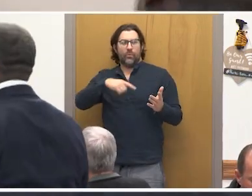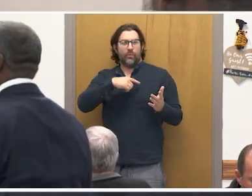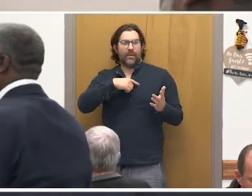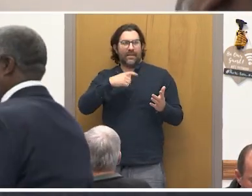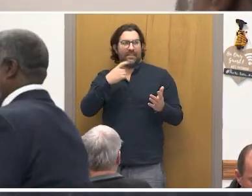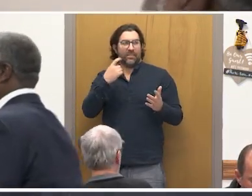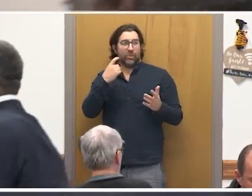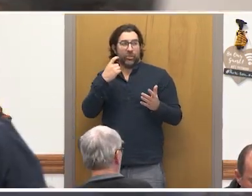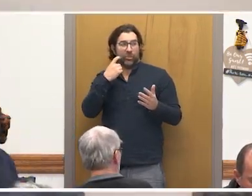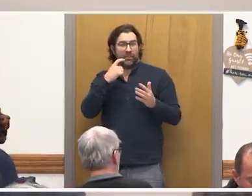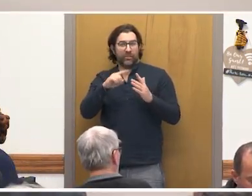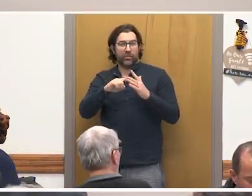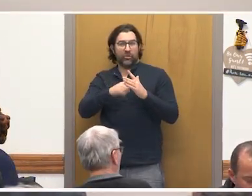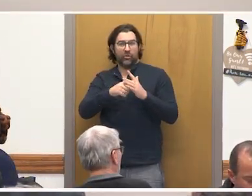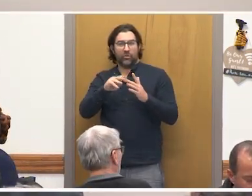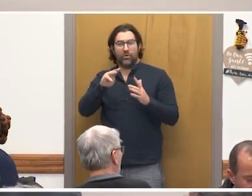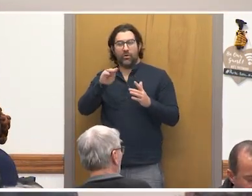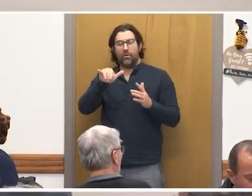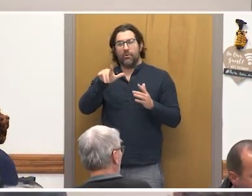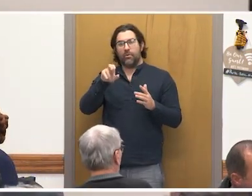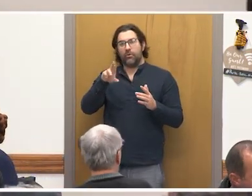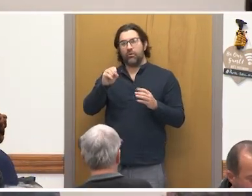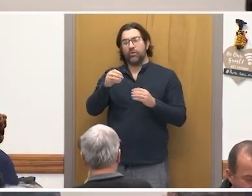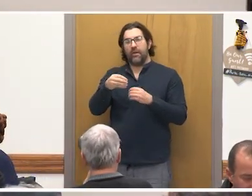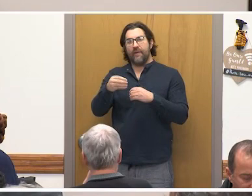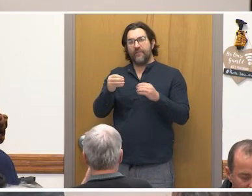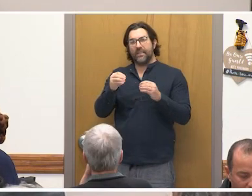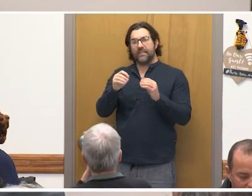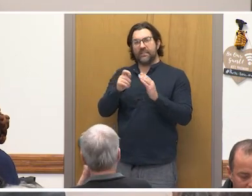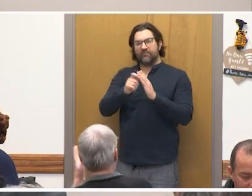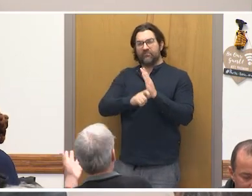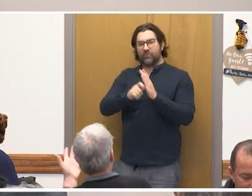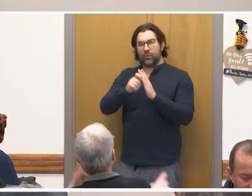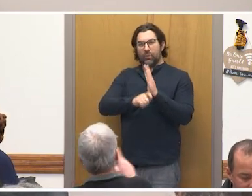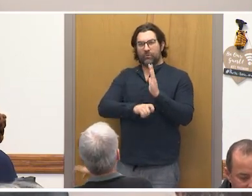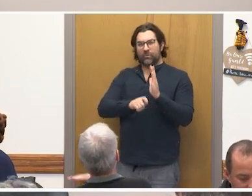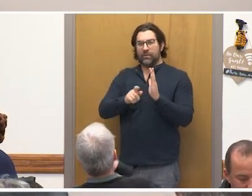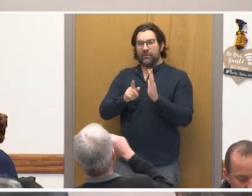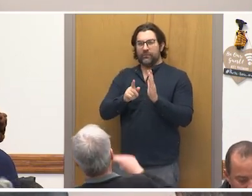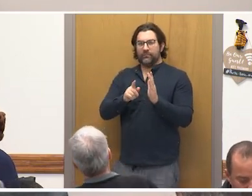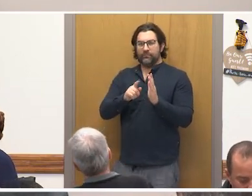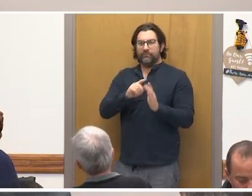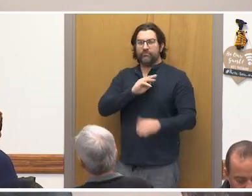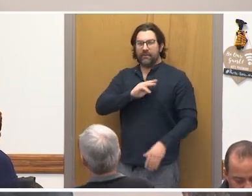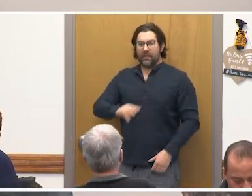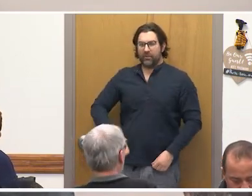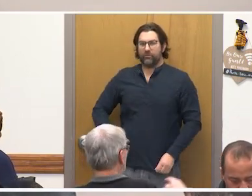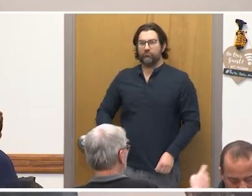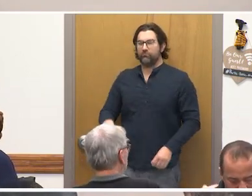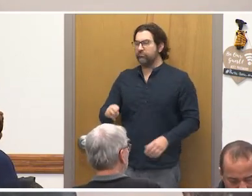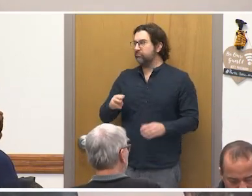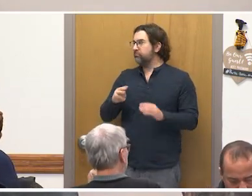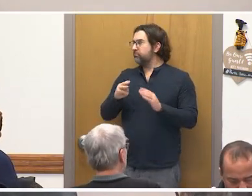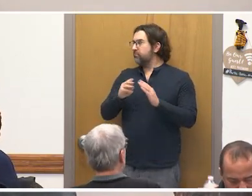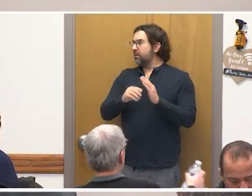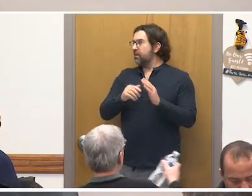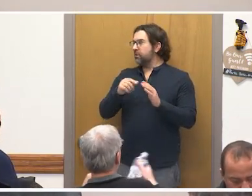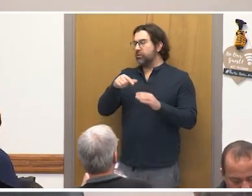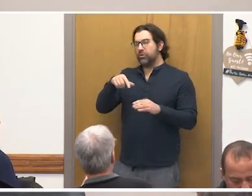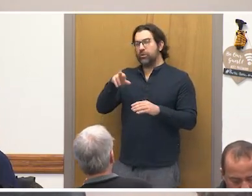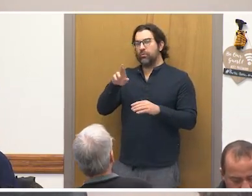have just started a Mayor's Office newsletter. There's a QR code here. There's a couple other around the